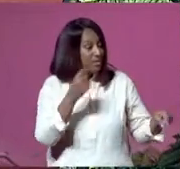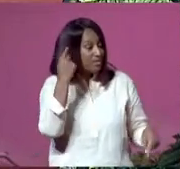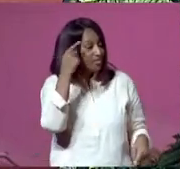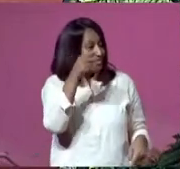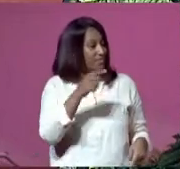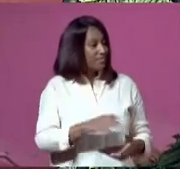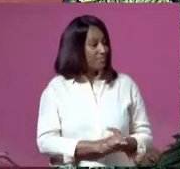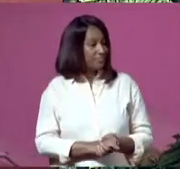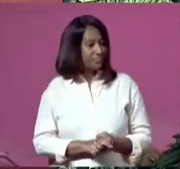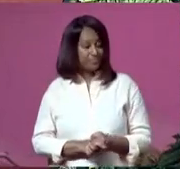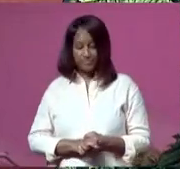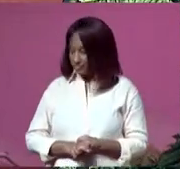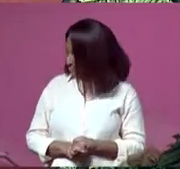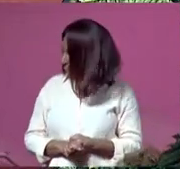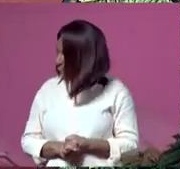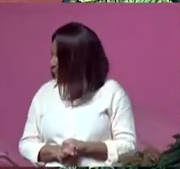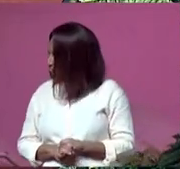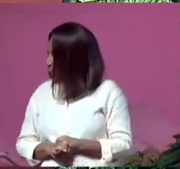help me today.